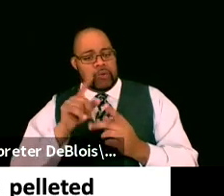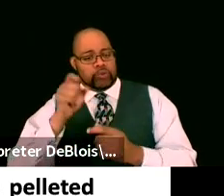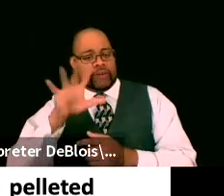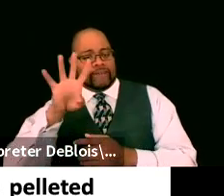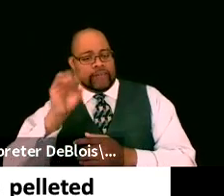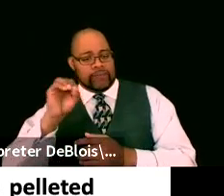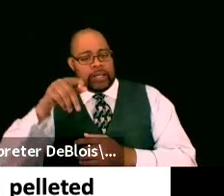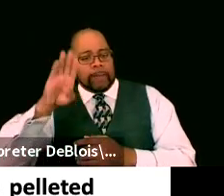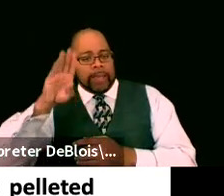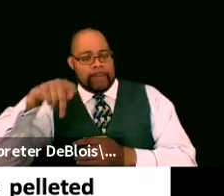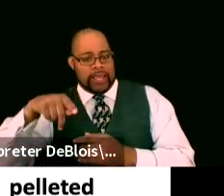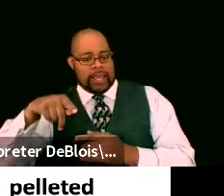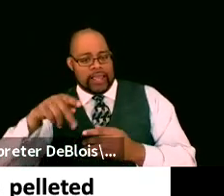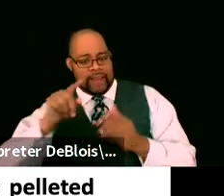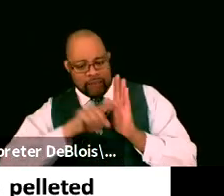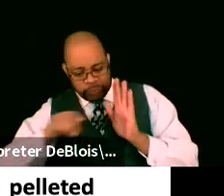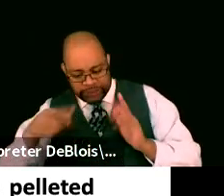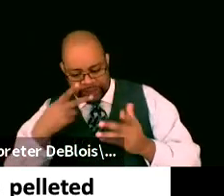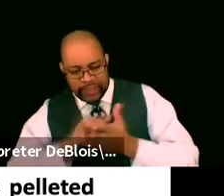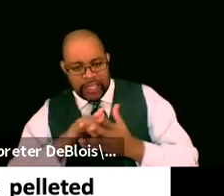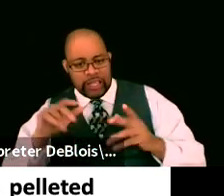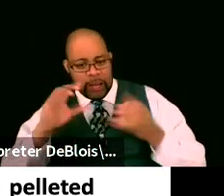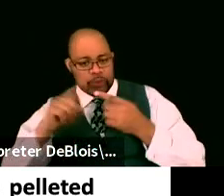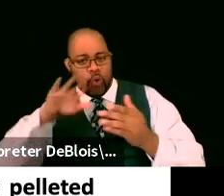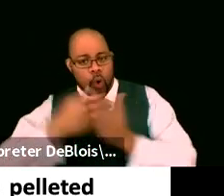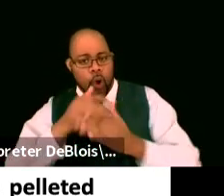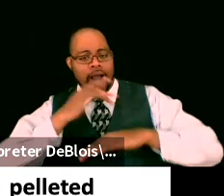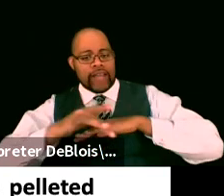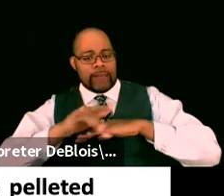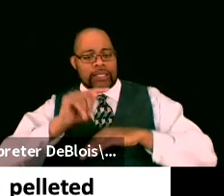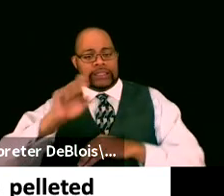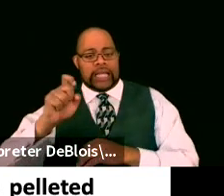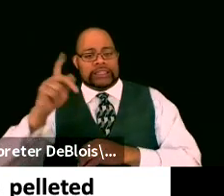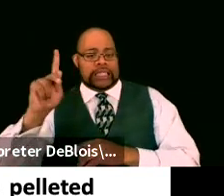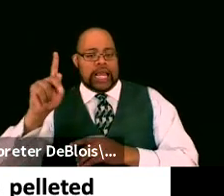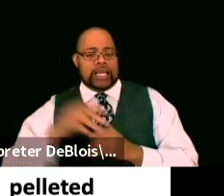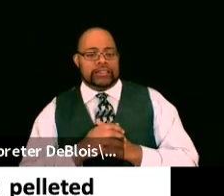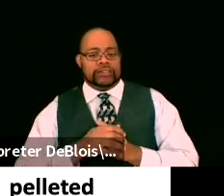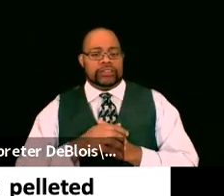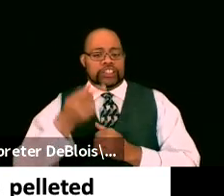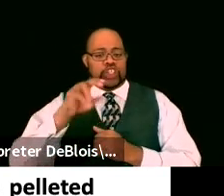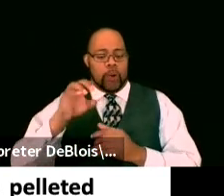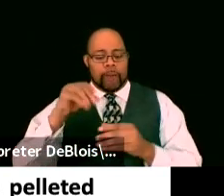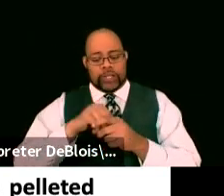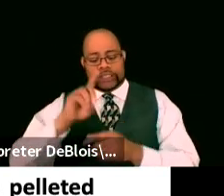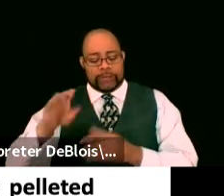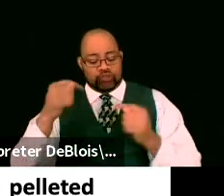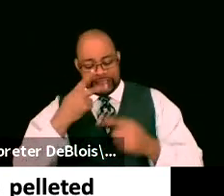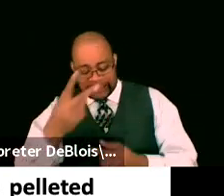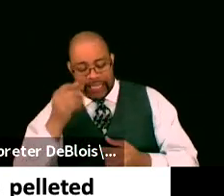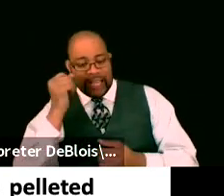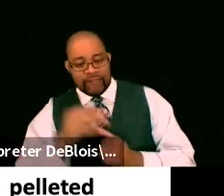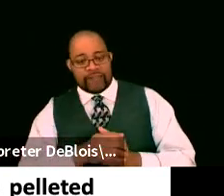base pair sequencing. And then what we did was compared to all of the available taxon K reference genomes in the database, with the aim of seeing